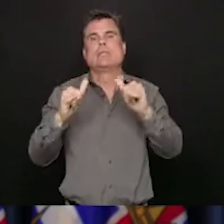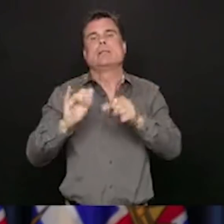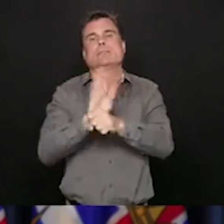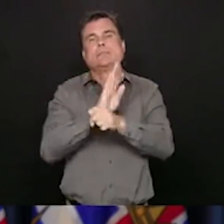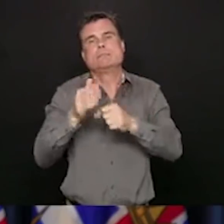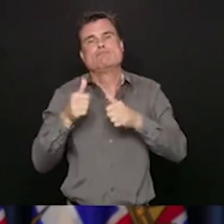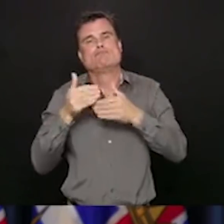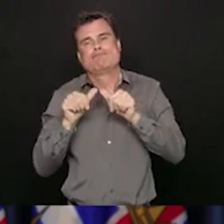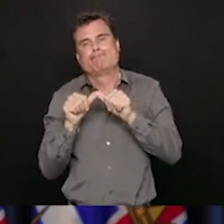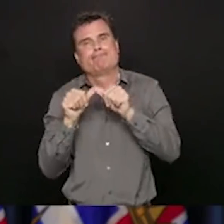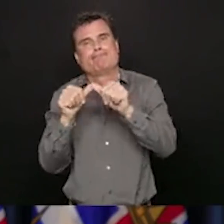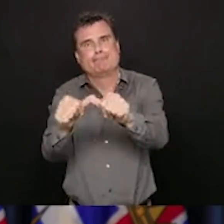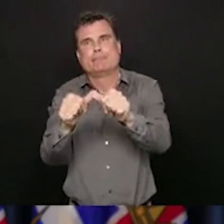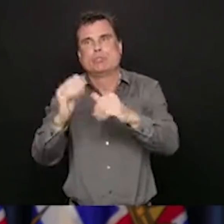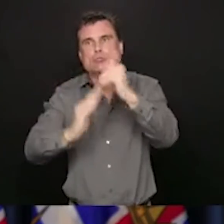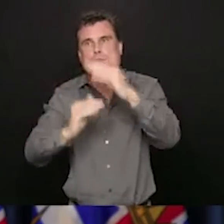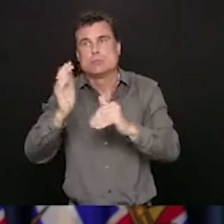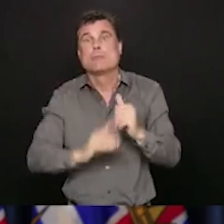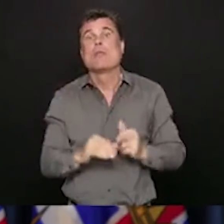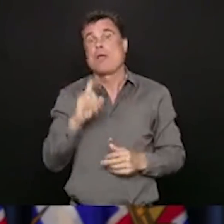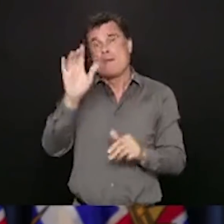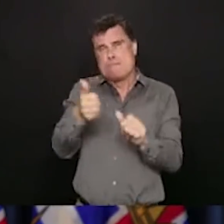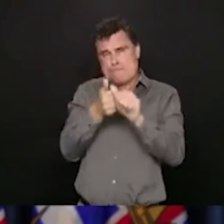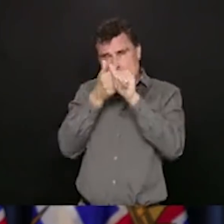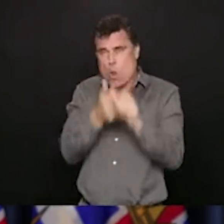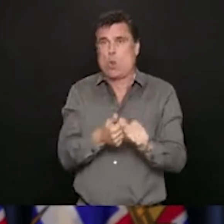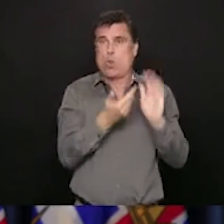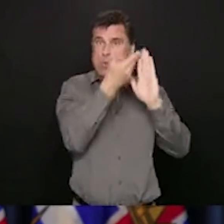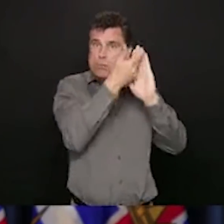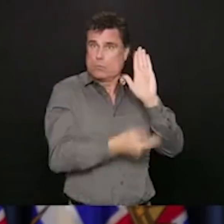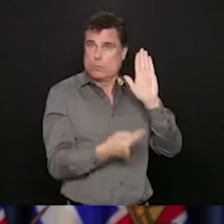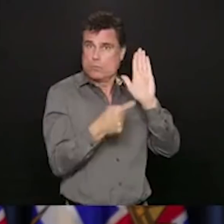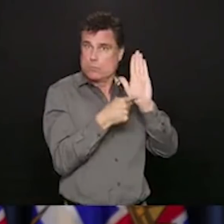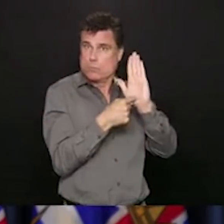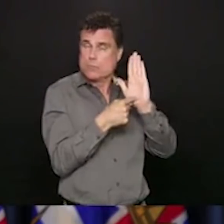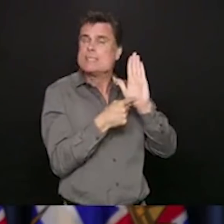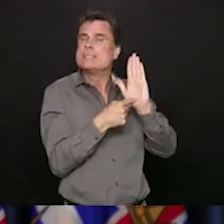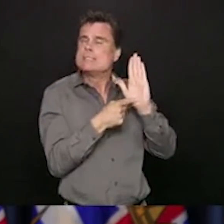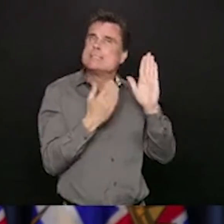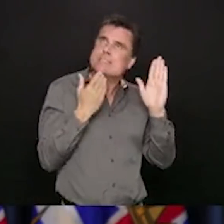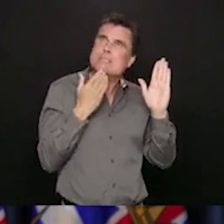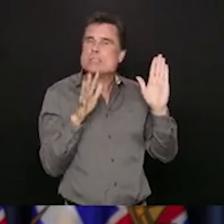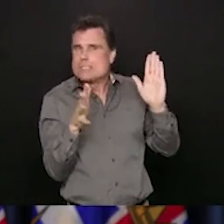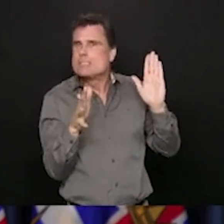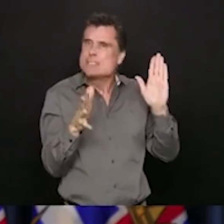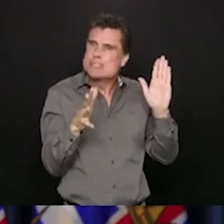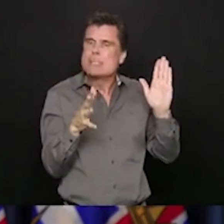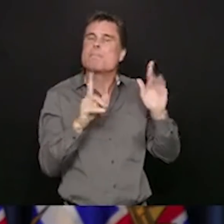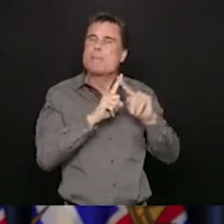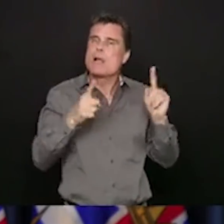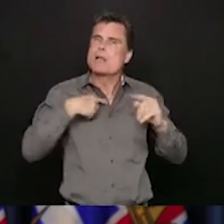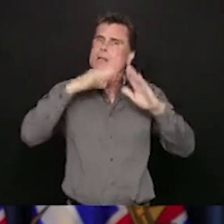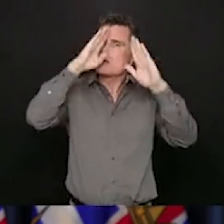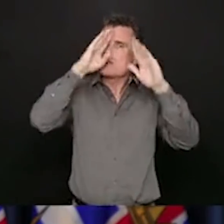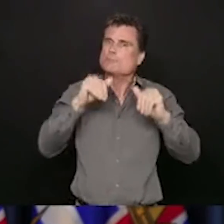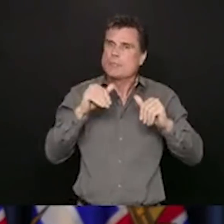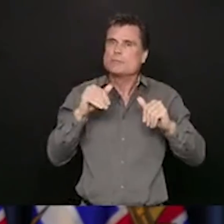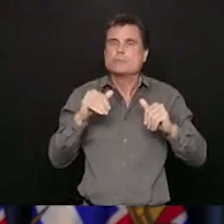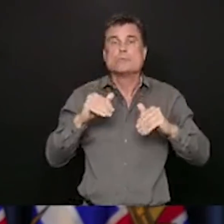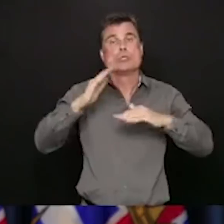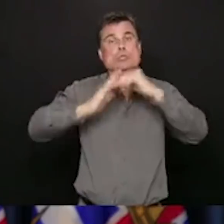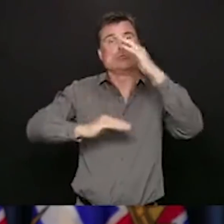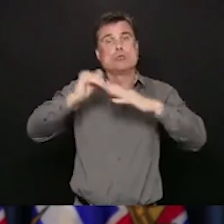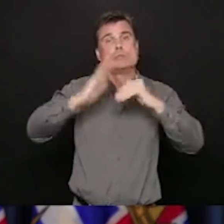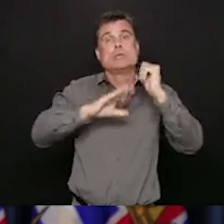activities have continued as before in a safe manner. We expect that to continue as well. So as we open up sectors, we're